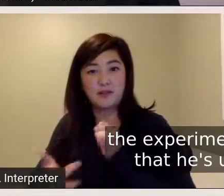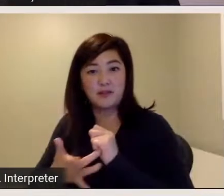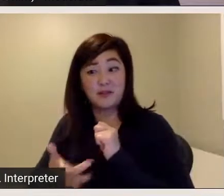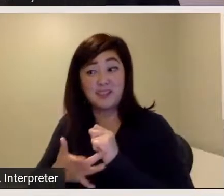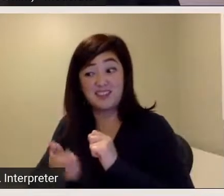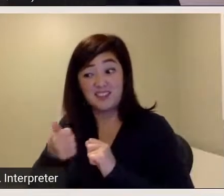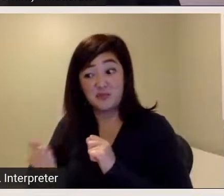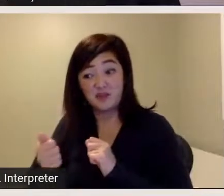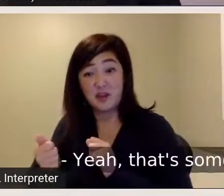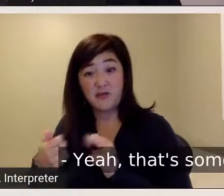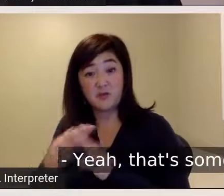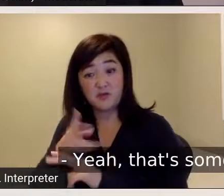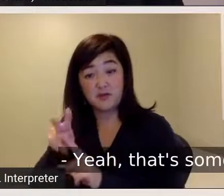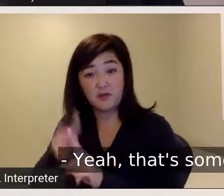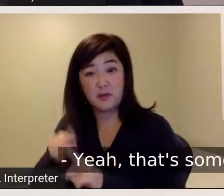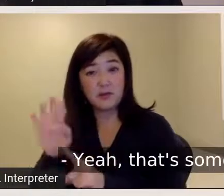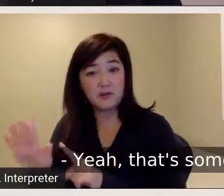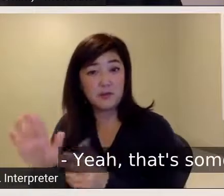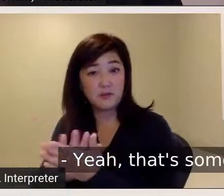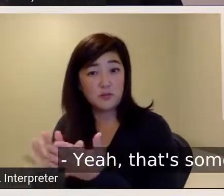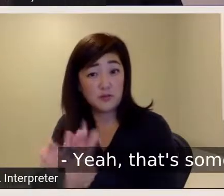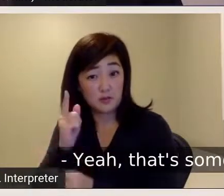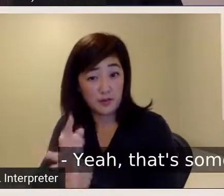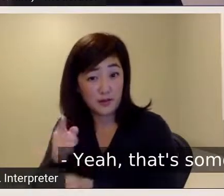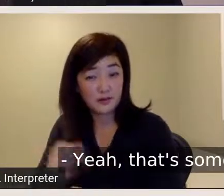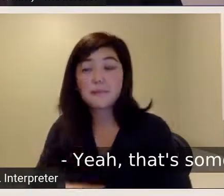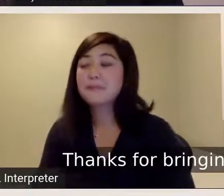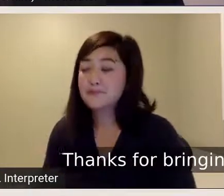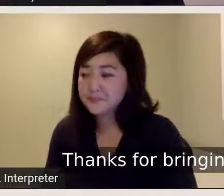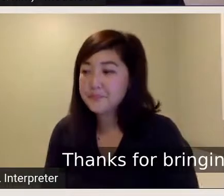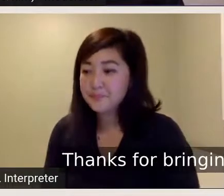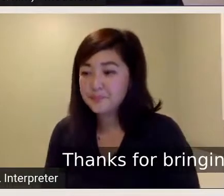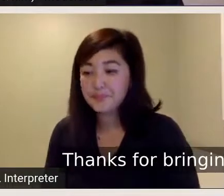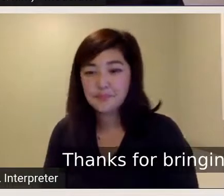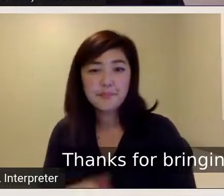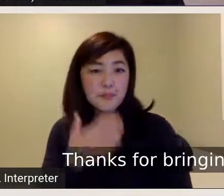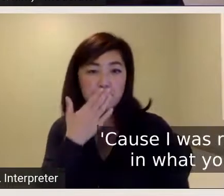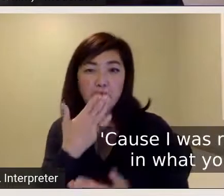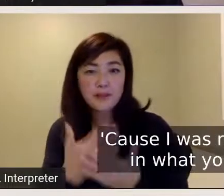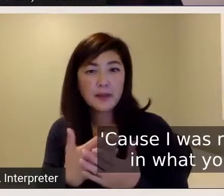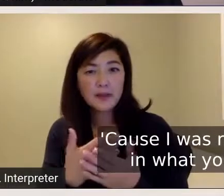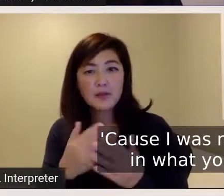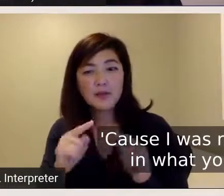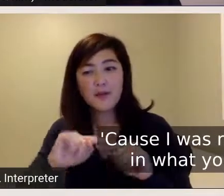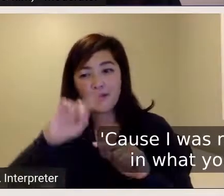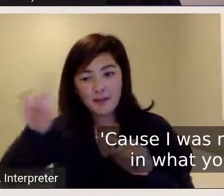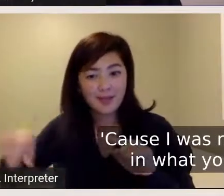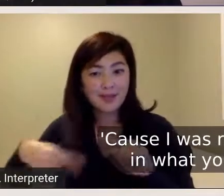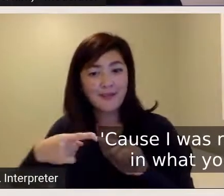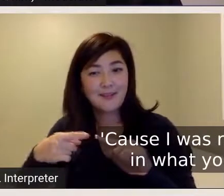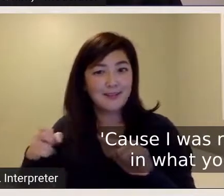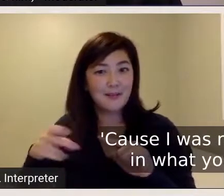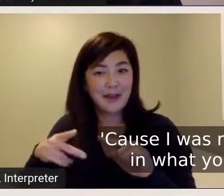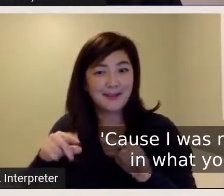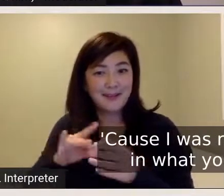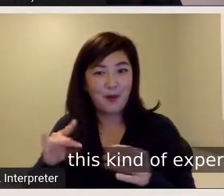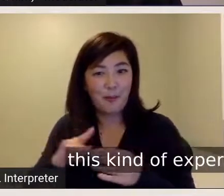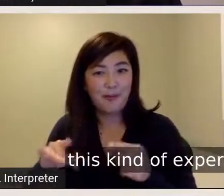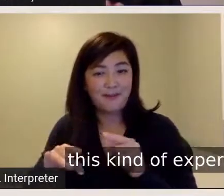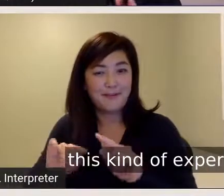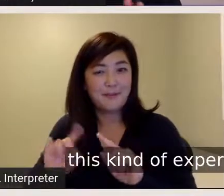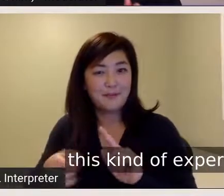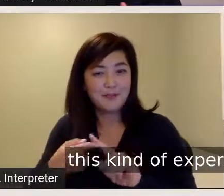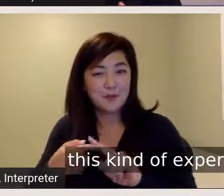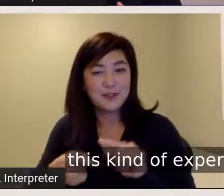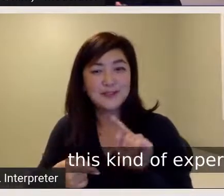right? Yeah, that's something I wanted to. Thanks for bringing that back around, because I was really interested in what you said about this